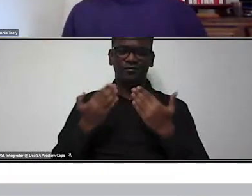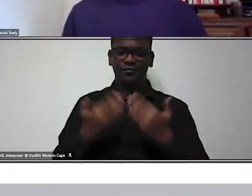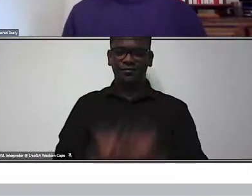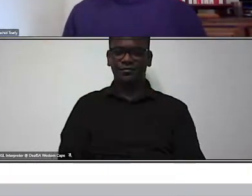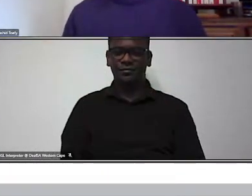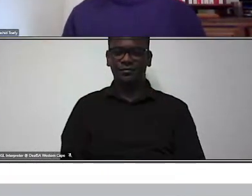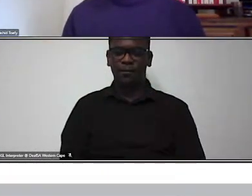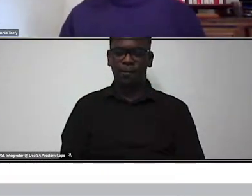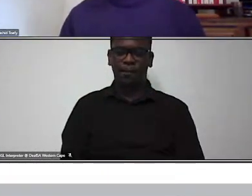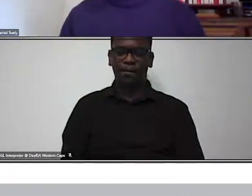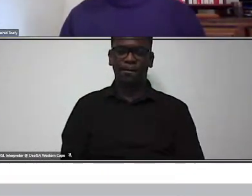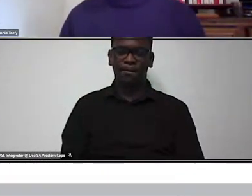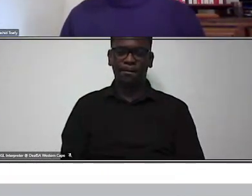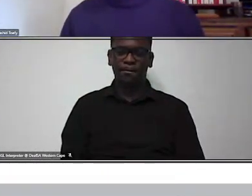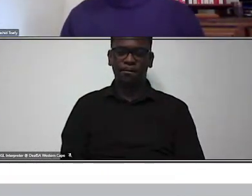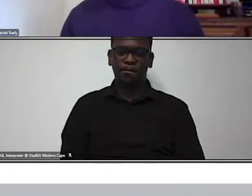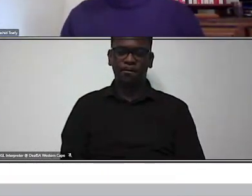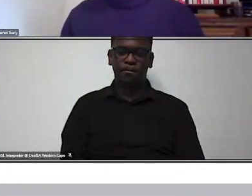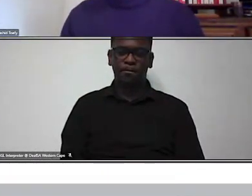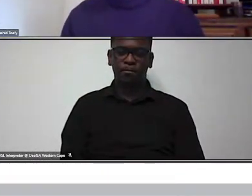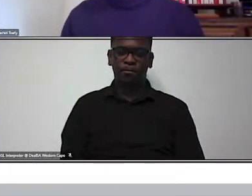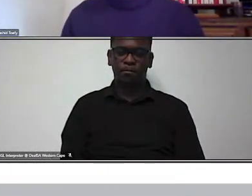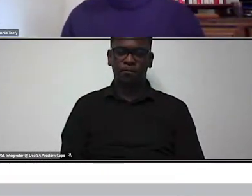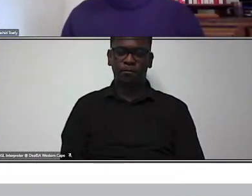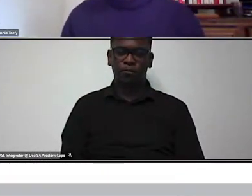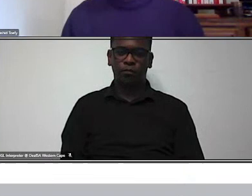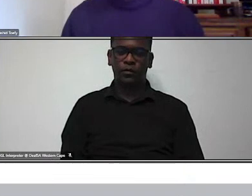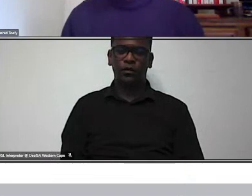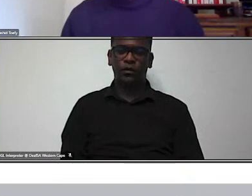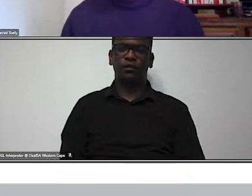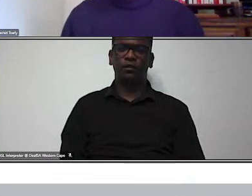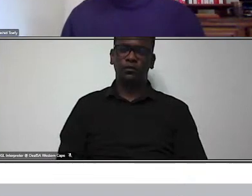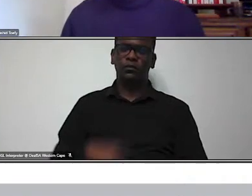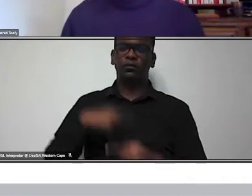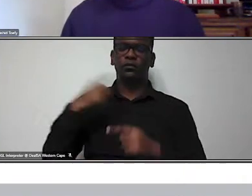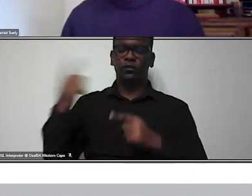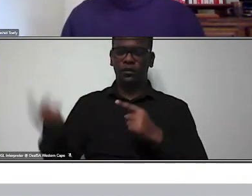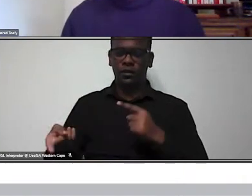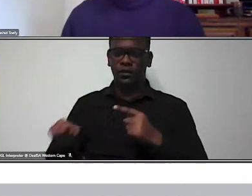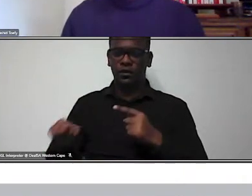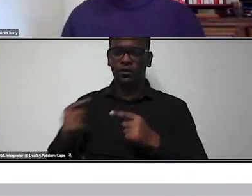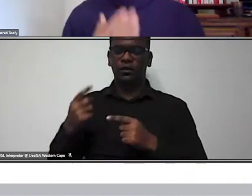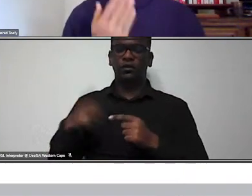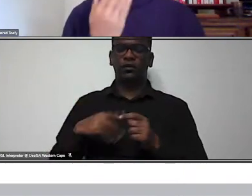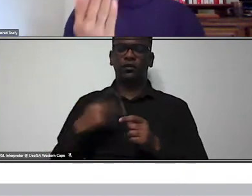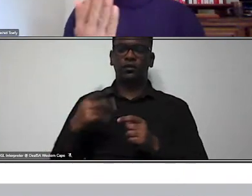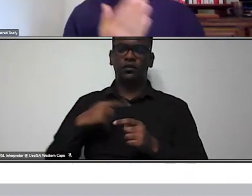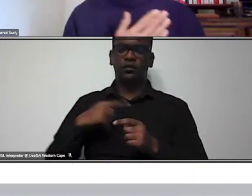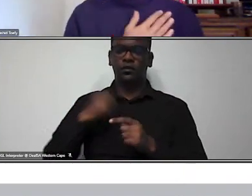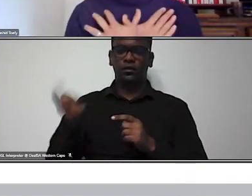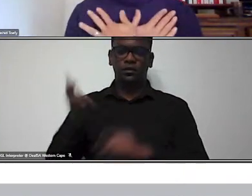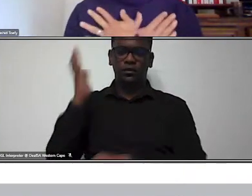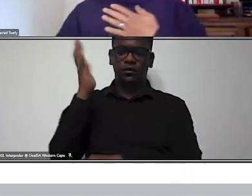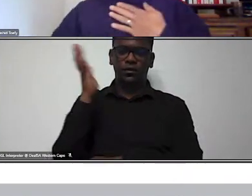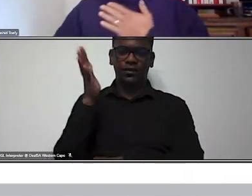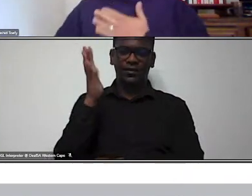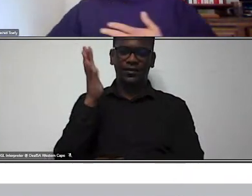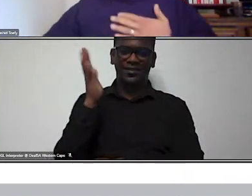Thank you. All right. So we'll now move on to the next part of the presentation. I'll hand over to Ms. Mtoti,